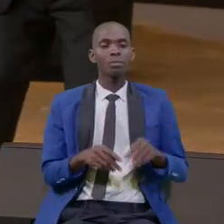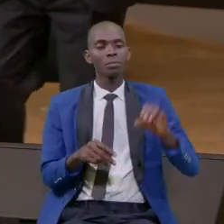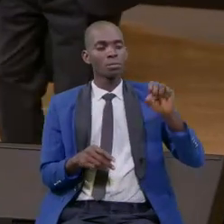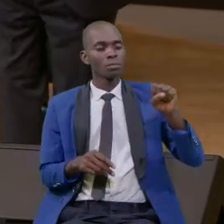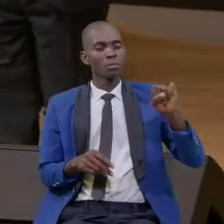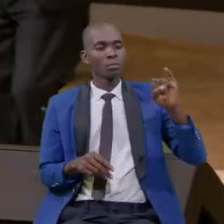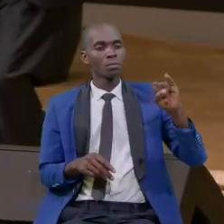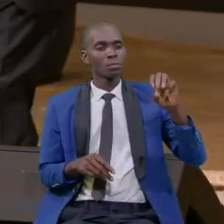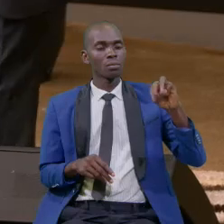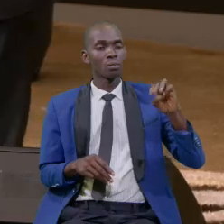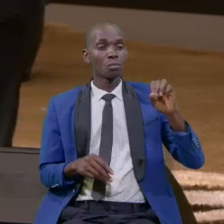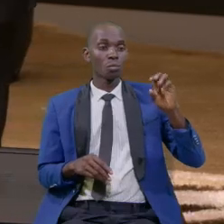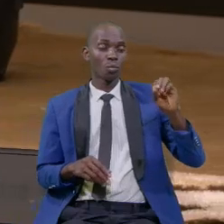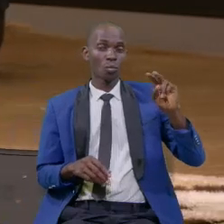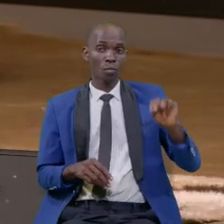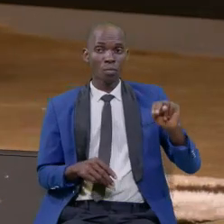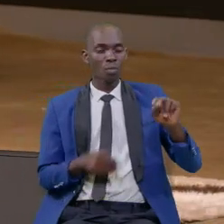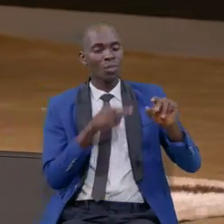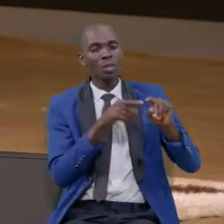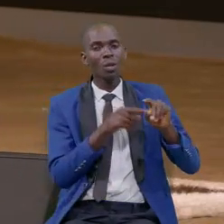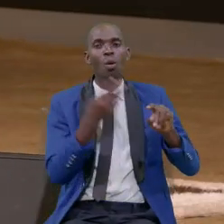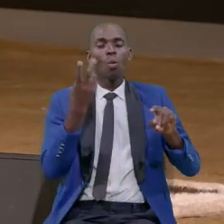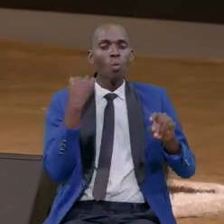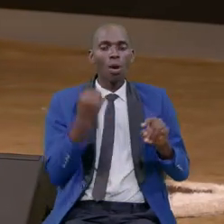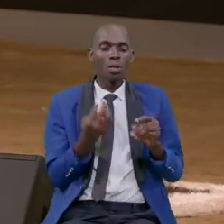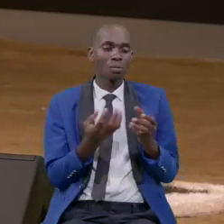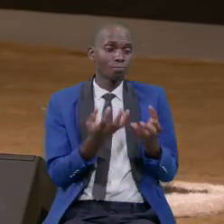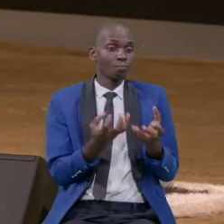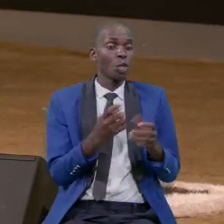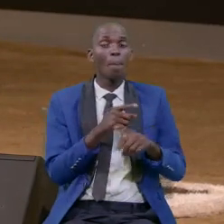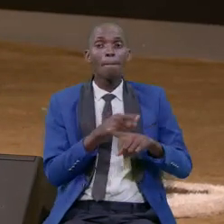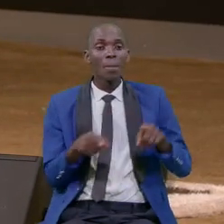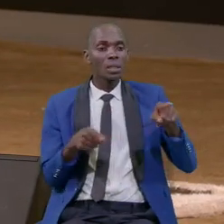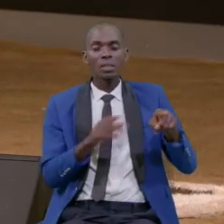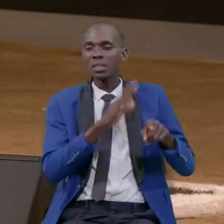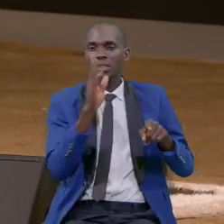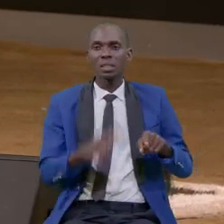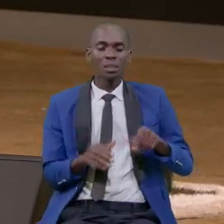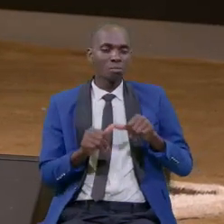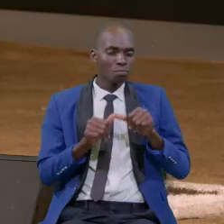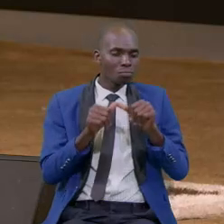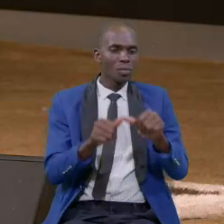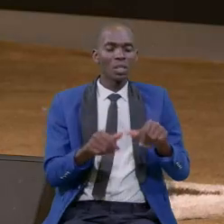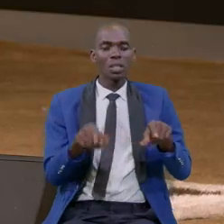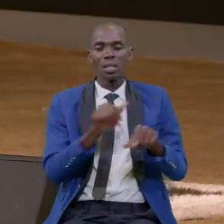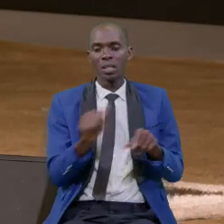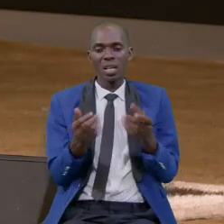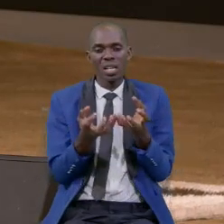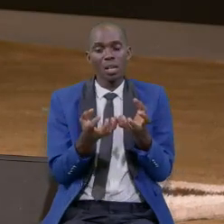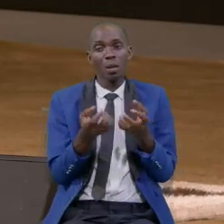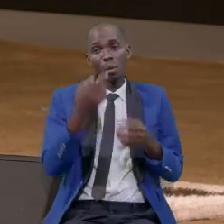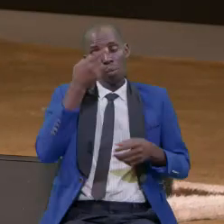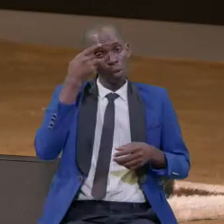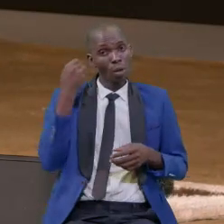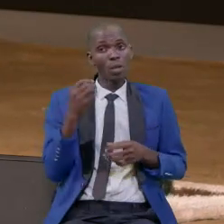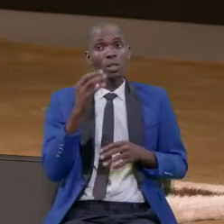Simon was known as Simon the leper, but she did not remain as a leper, because if she was